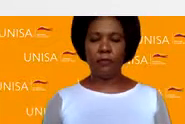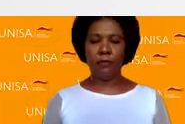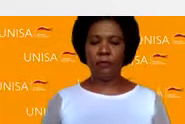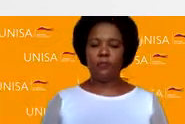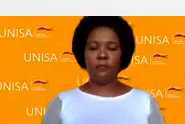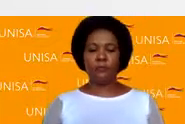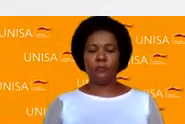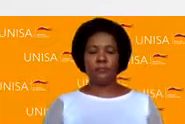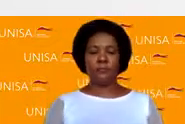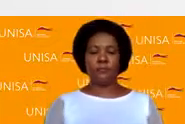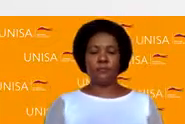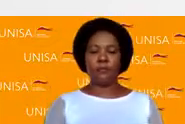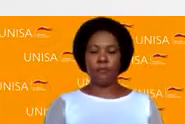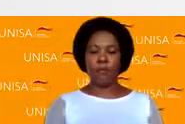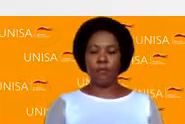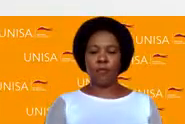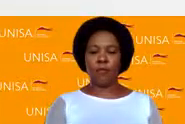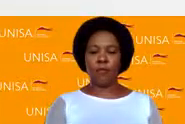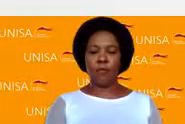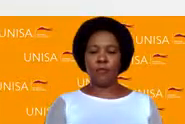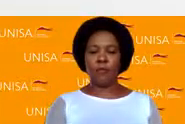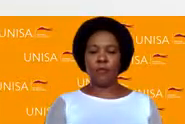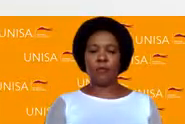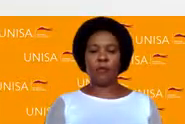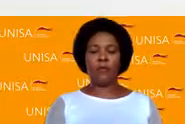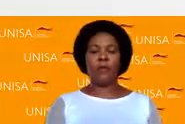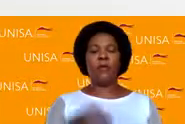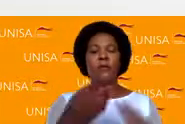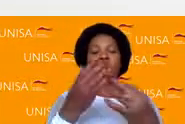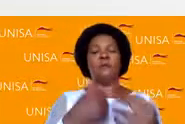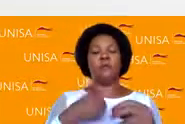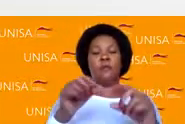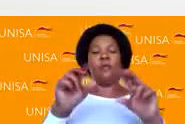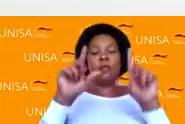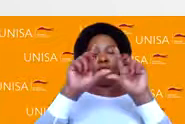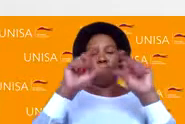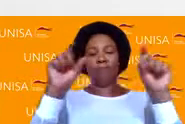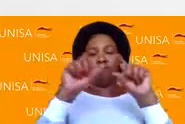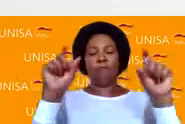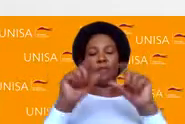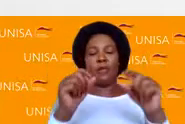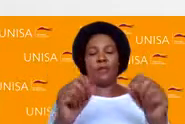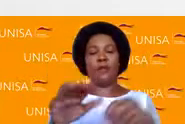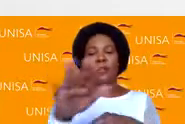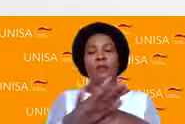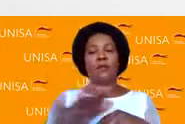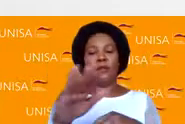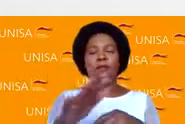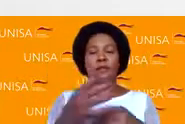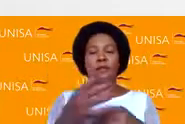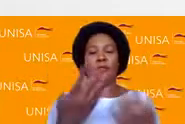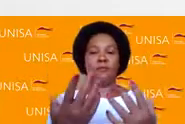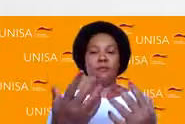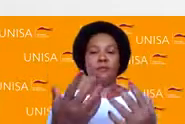area, remember to click at the bottom little downward pointing arrow to reveal all the